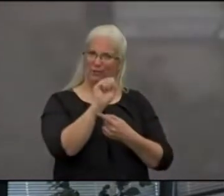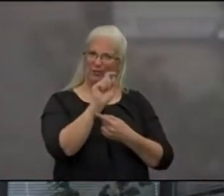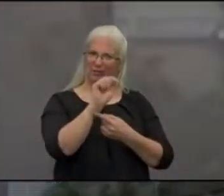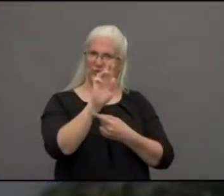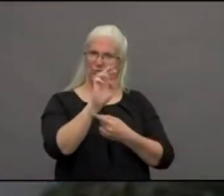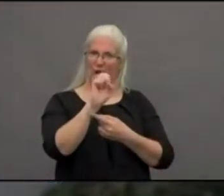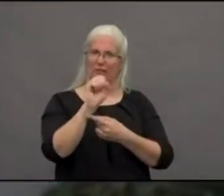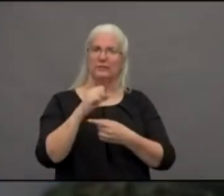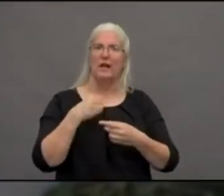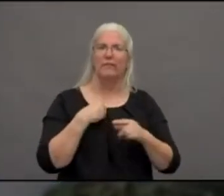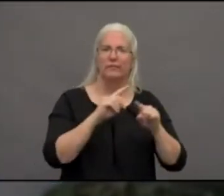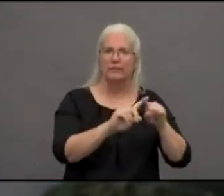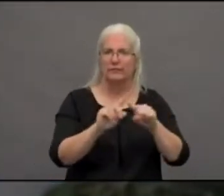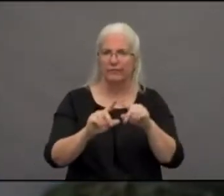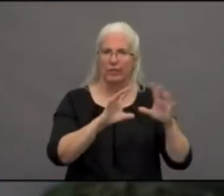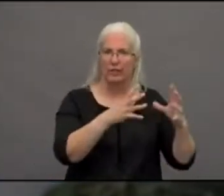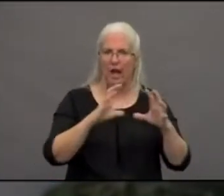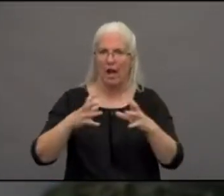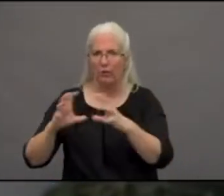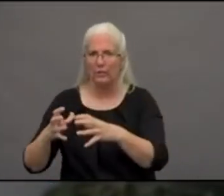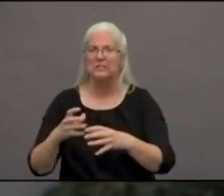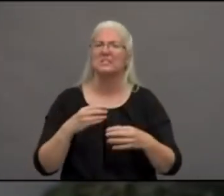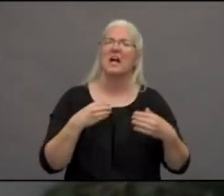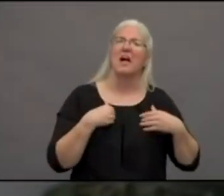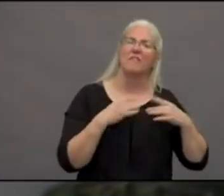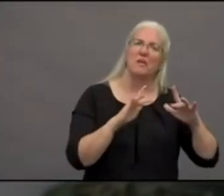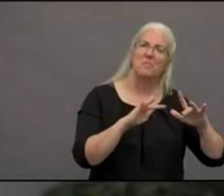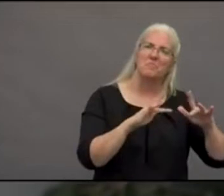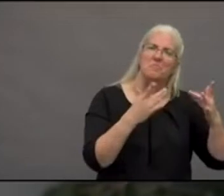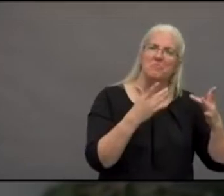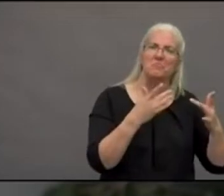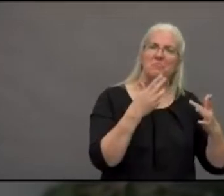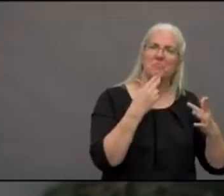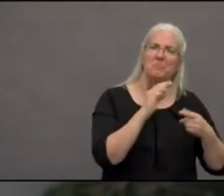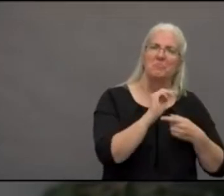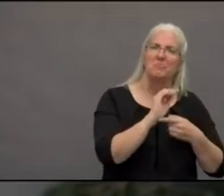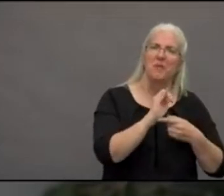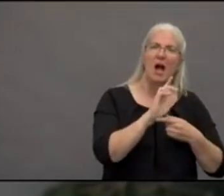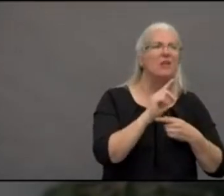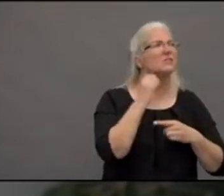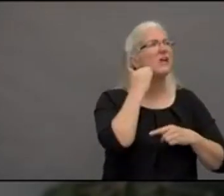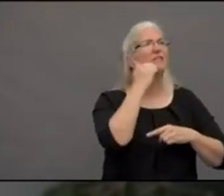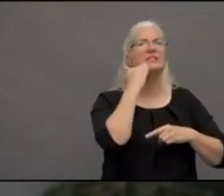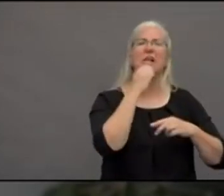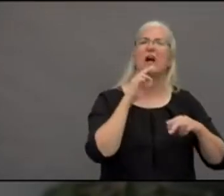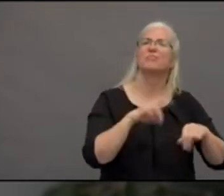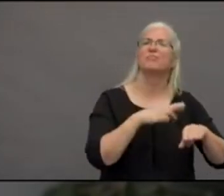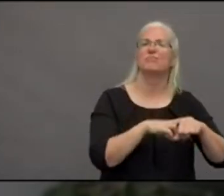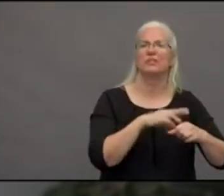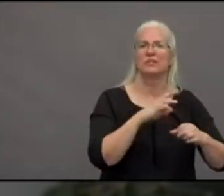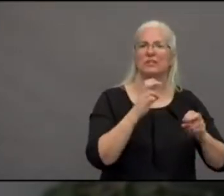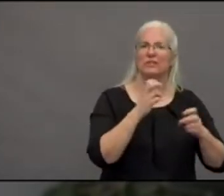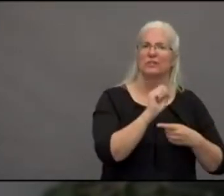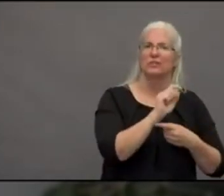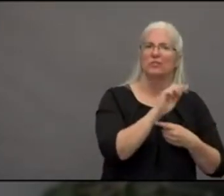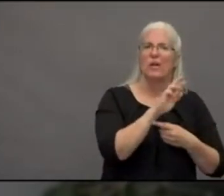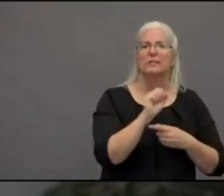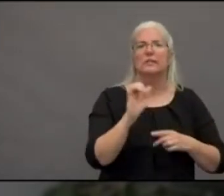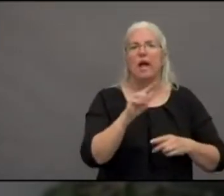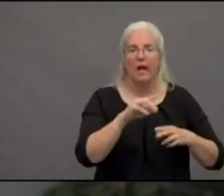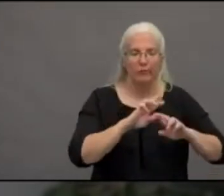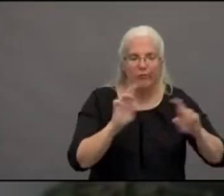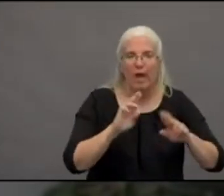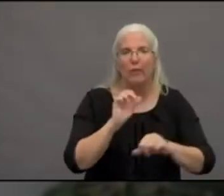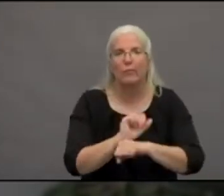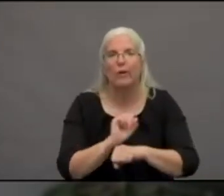The first is mild stress. We encompass mild stress every single day. Getting ready to go to work, getting ready to go to school, for